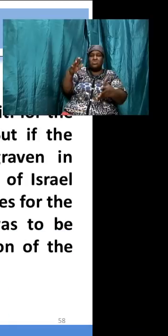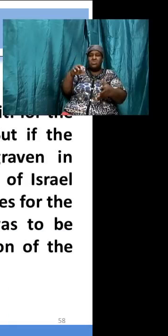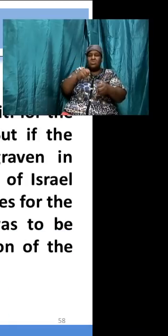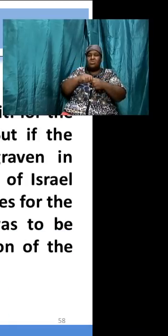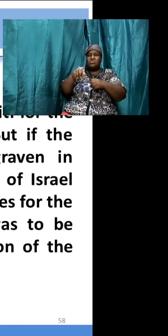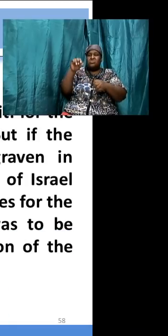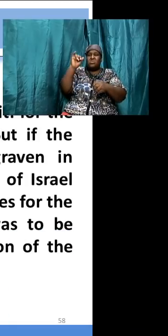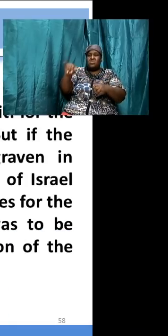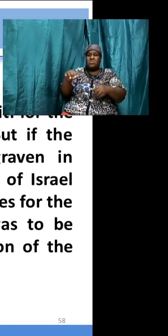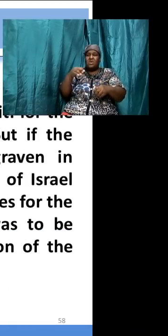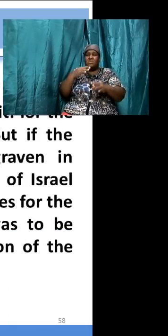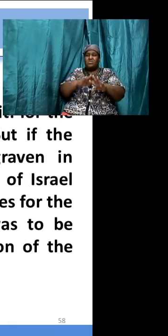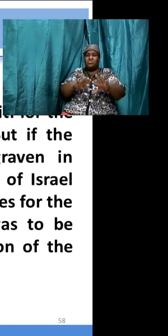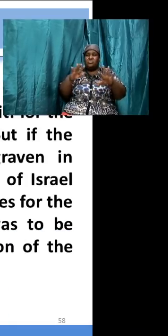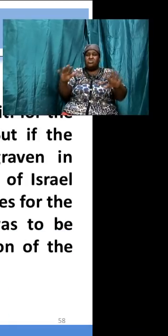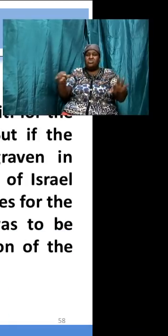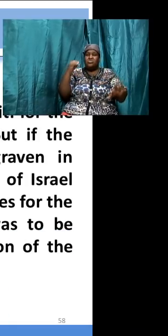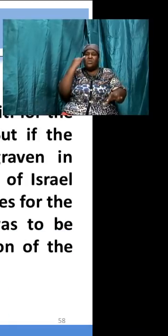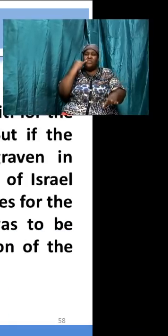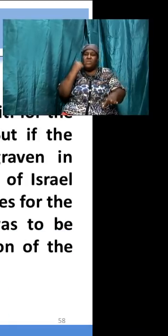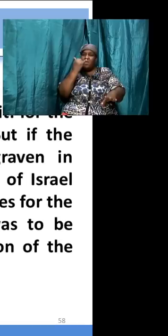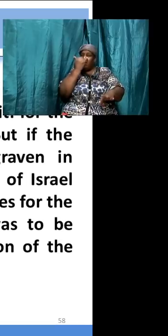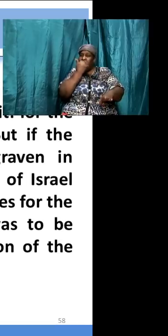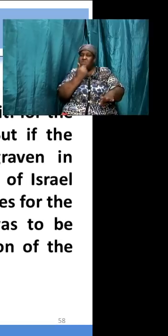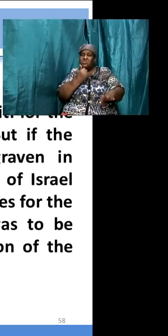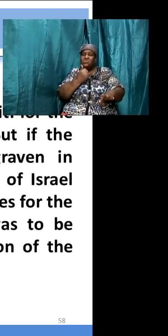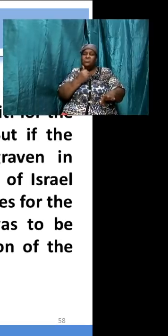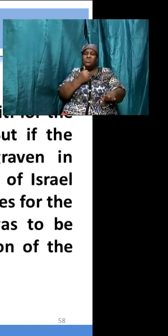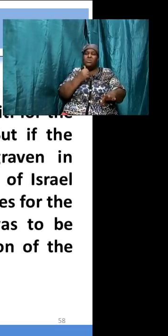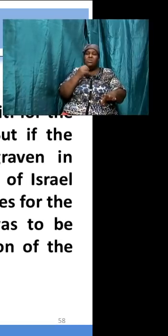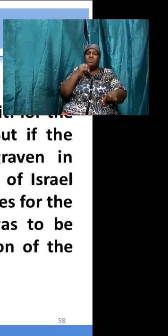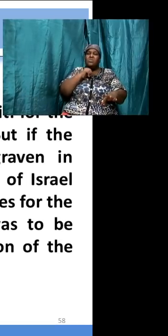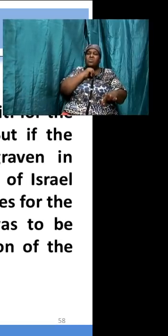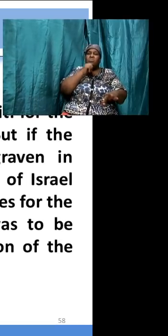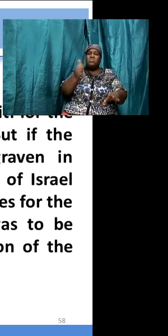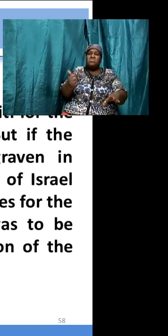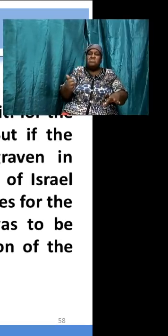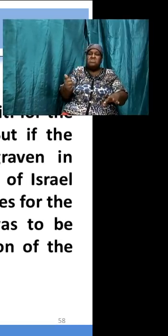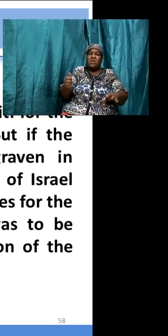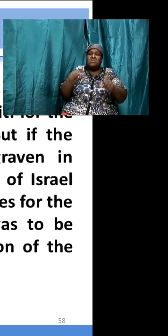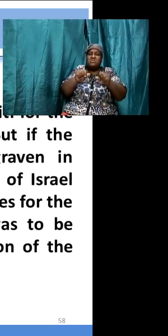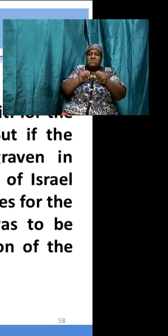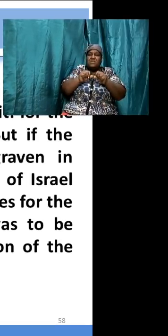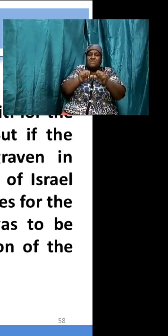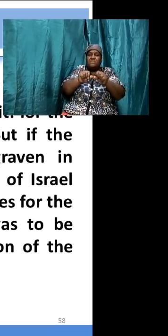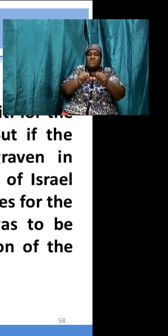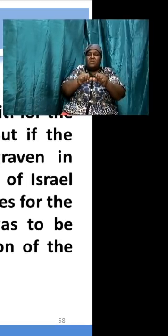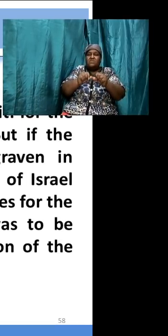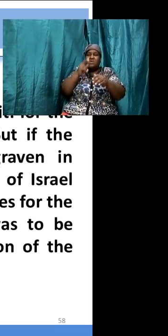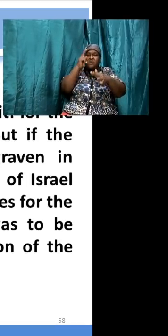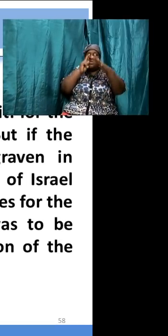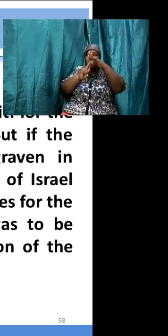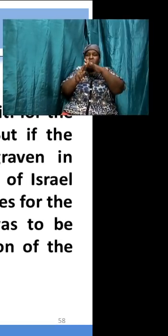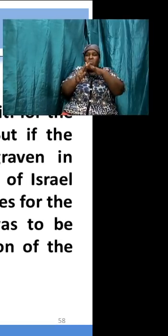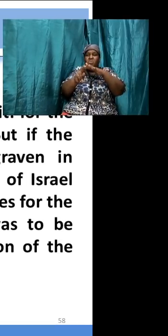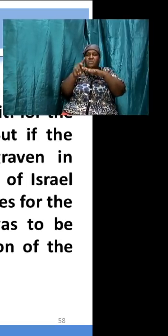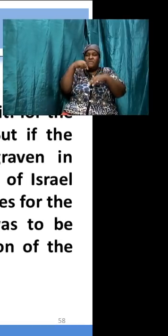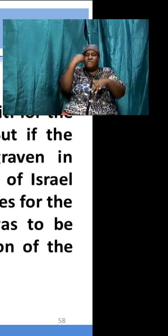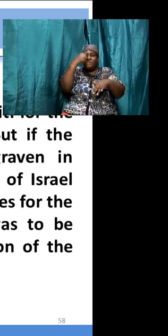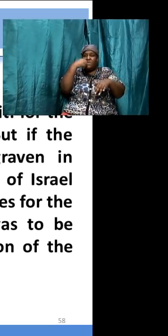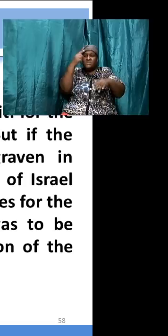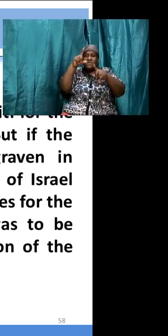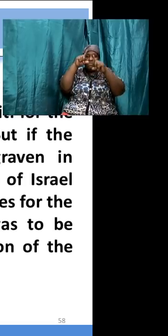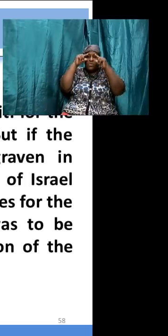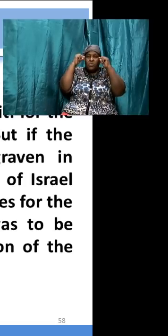you saw the presence of god it was thunder and lightning upon the mountain so much so that the children of israel could not take fast and behold the